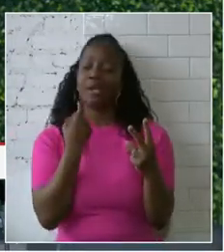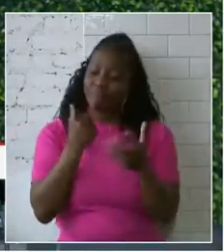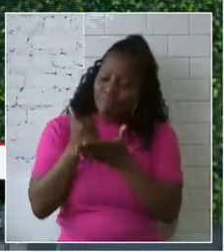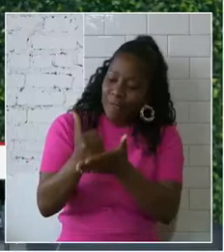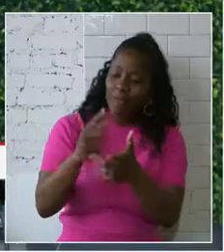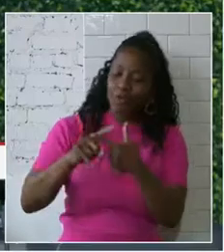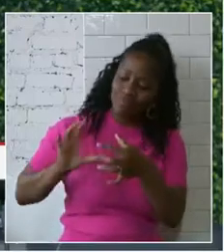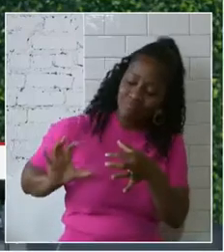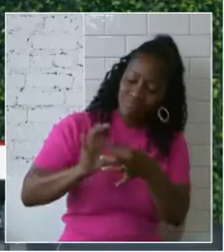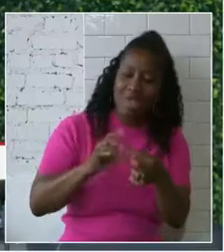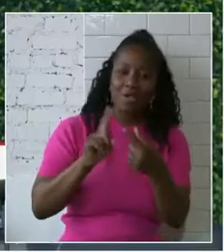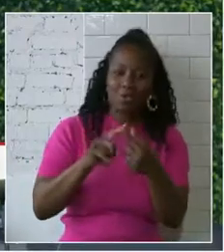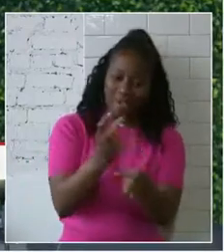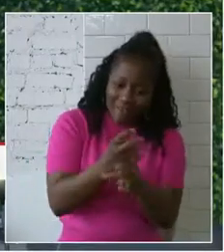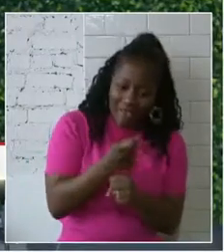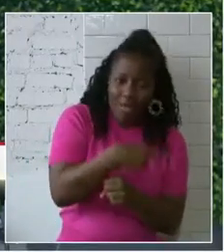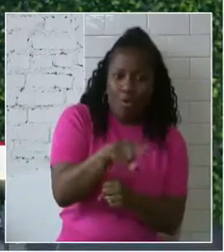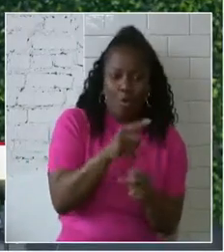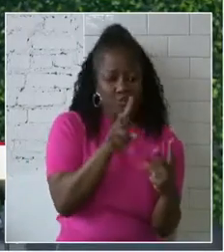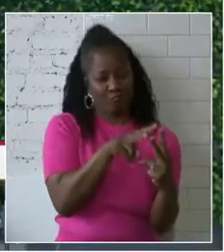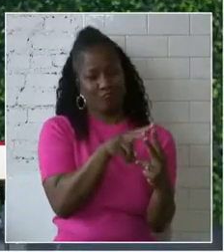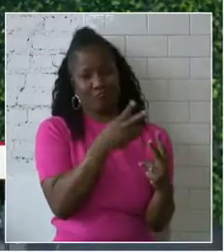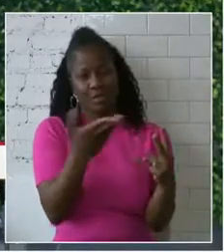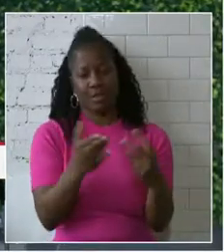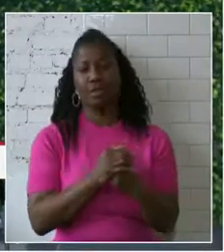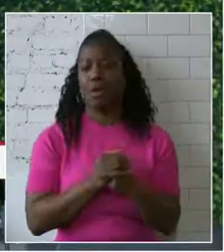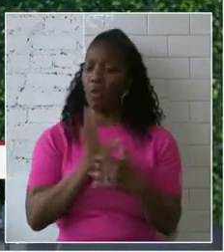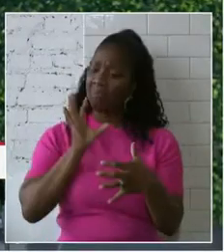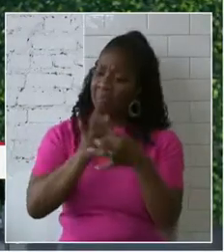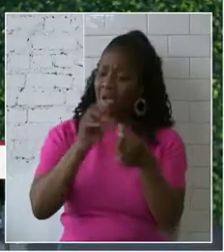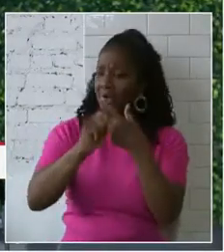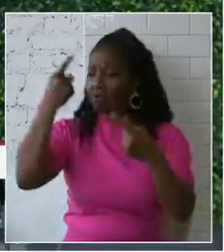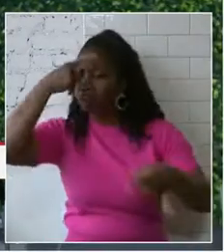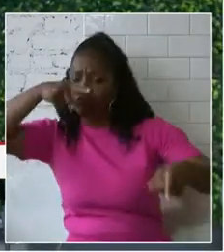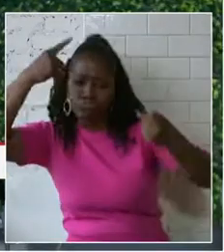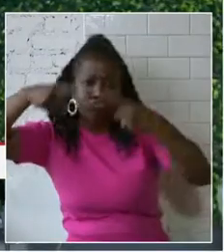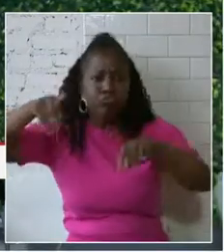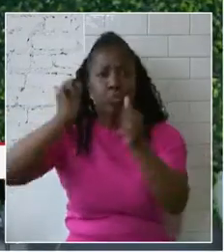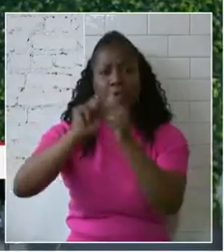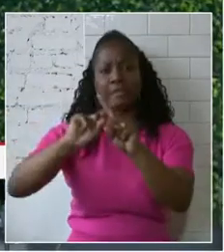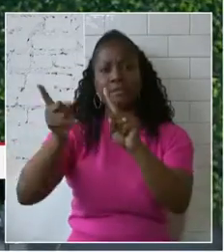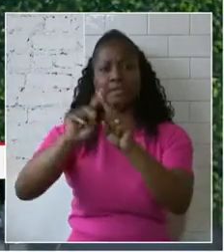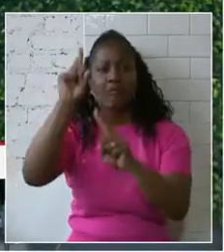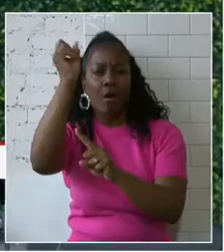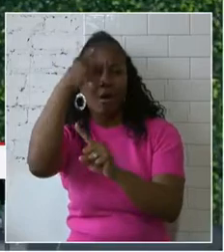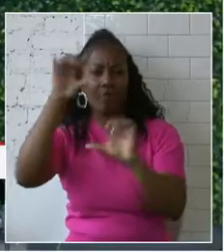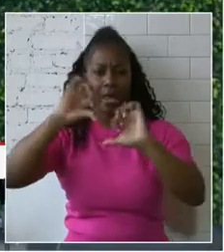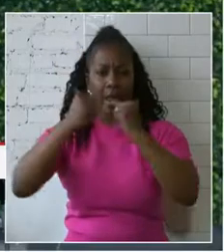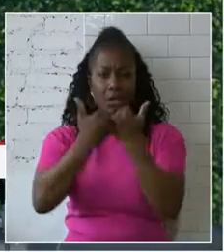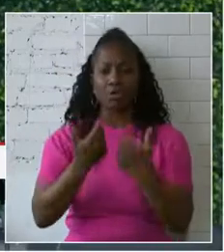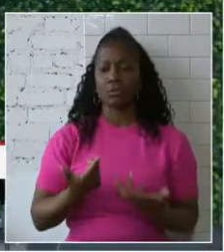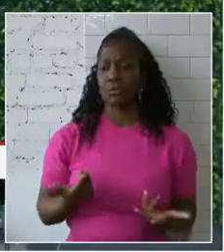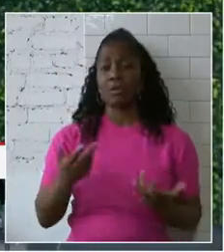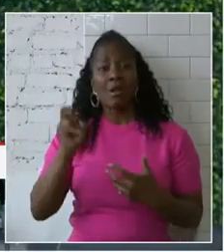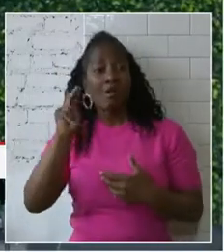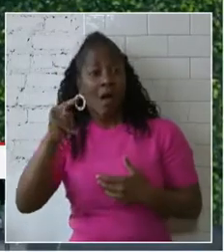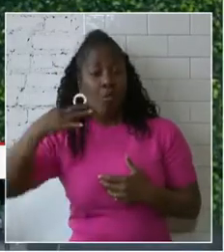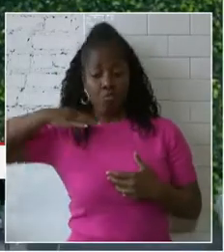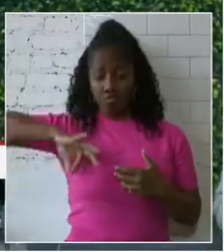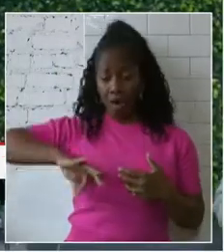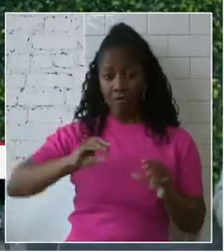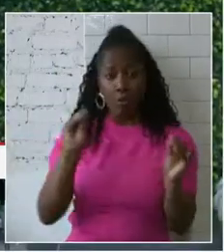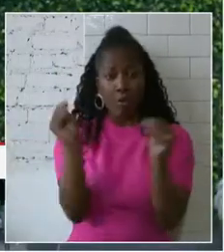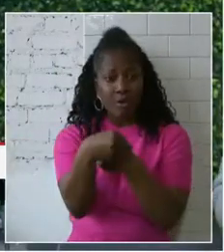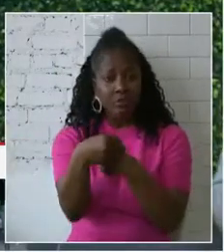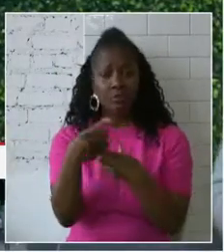a collaboration of government agencies such as Department of Employment Services and nonprofit